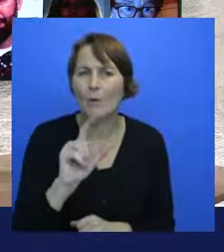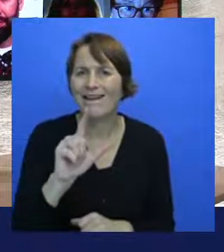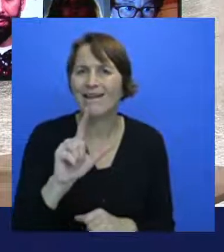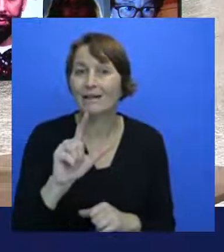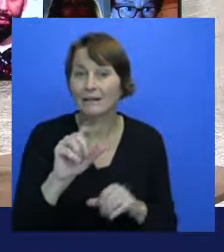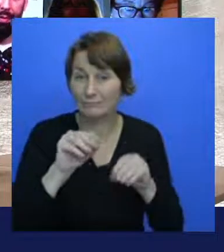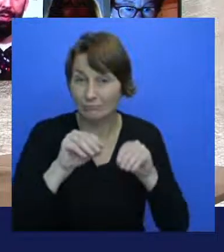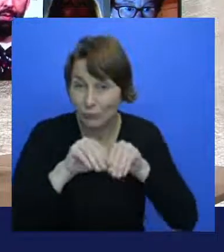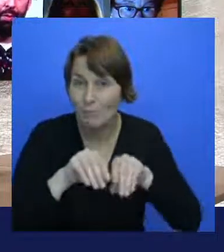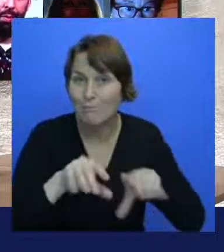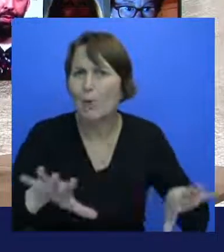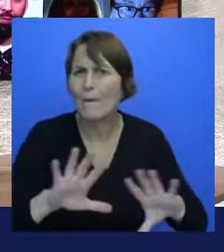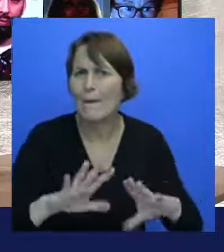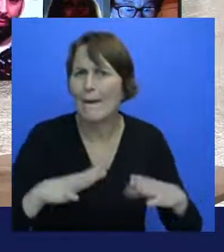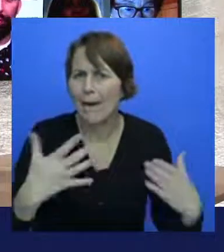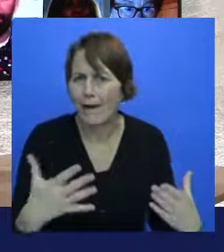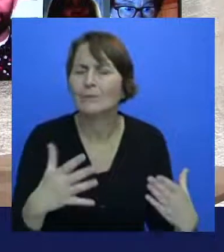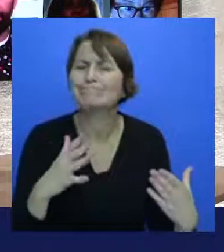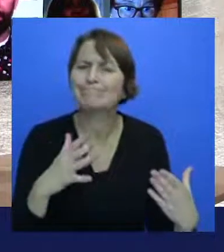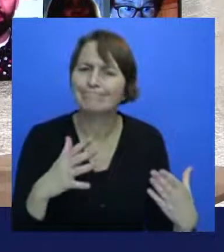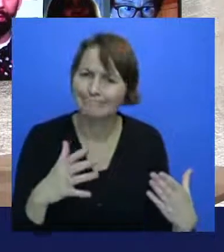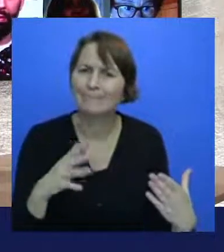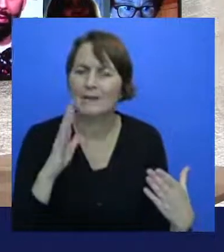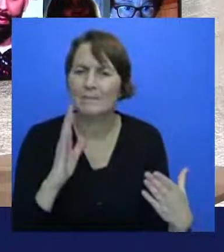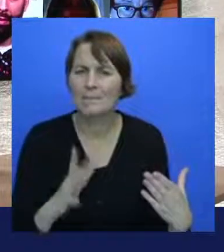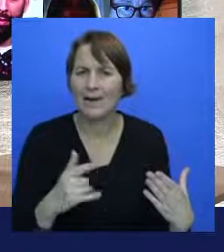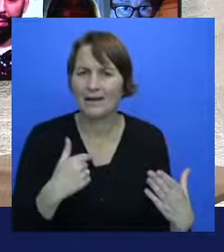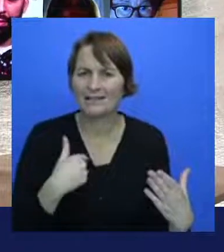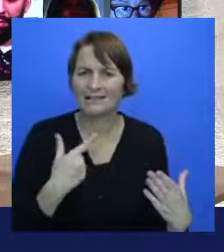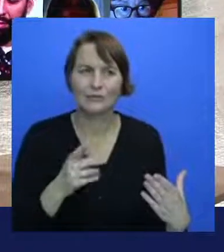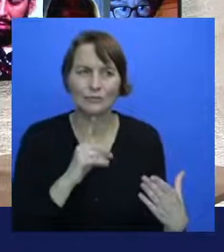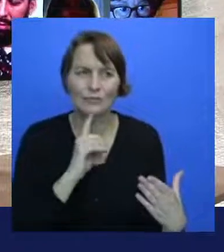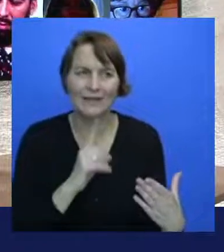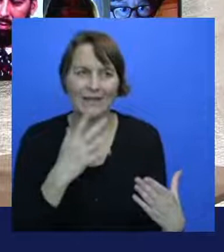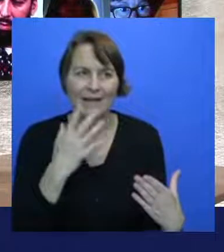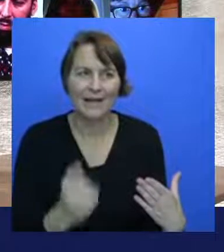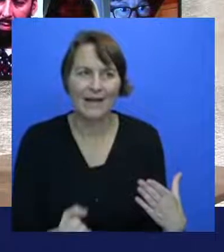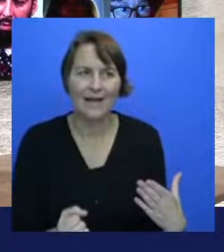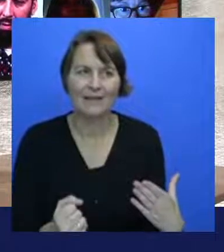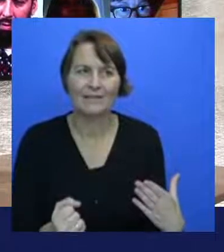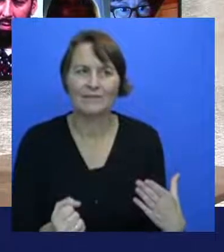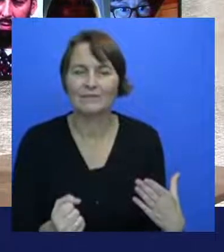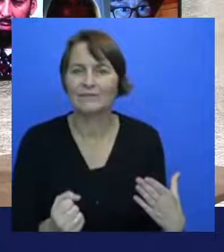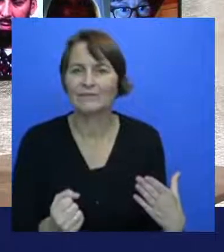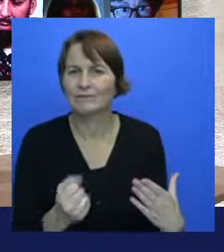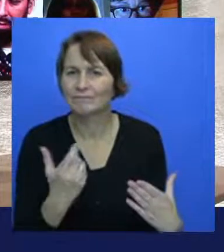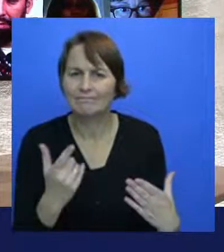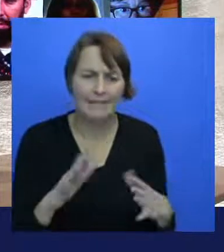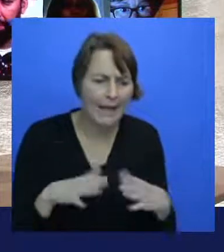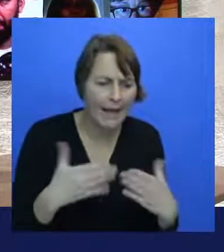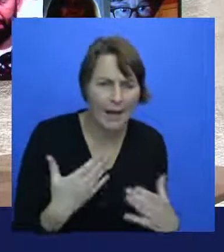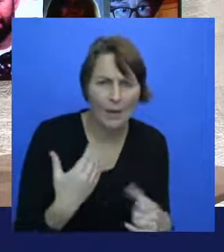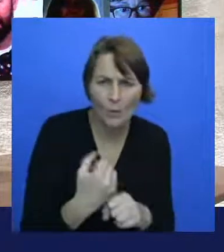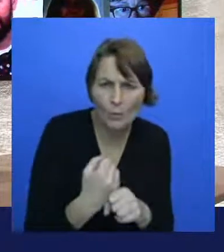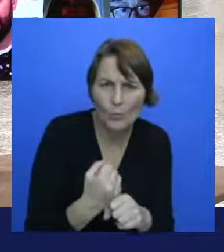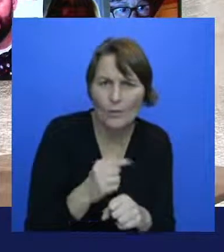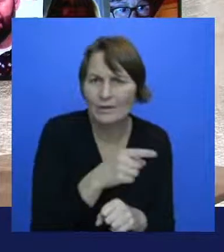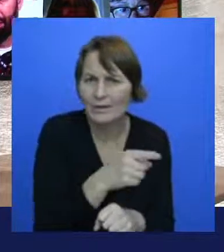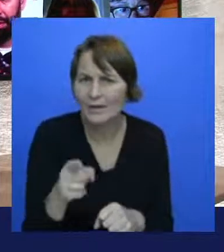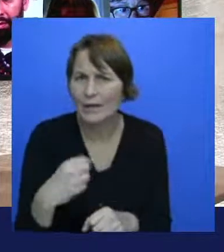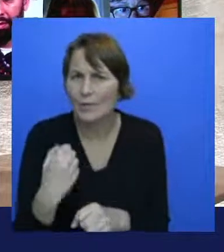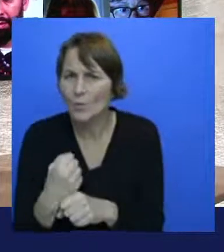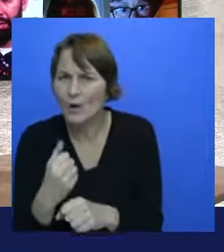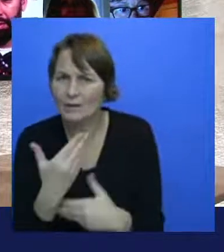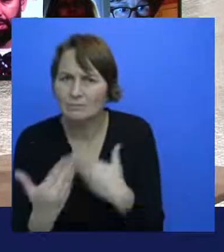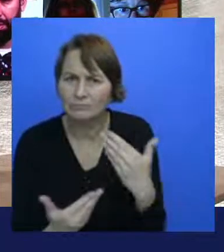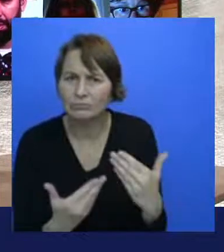models. You need to have that failure log so you understand what worked and what didn't work. And then based on